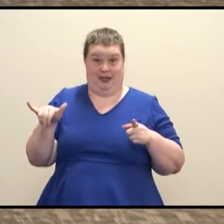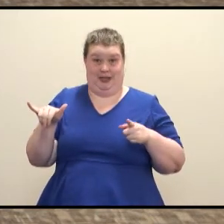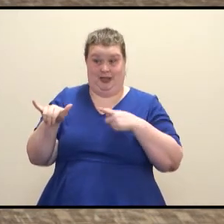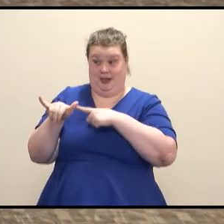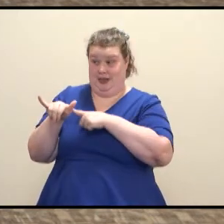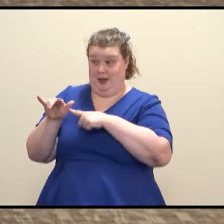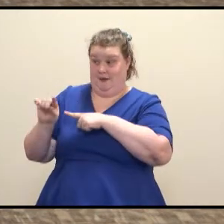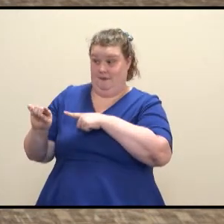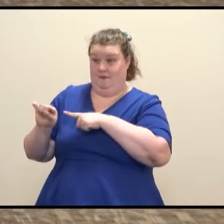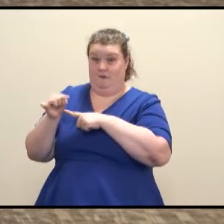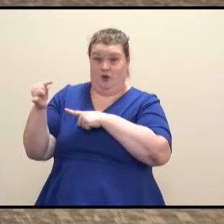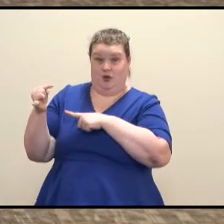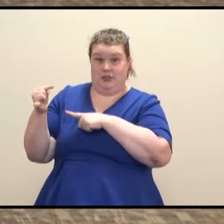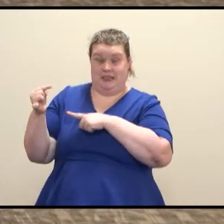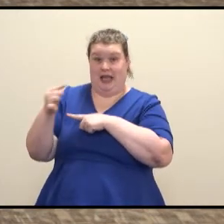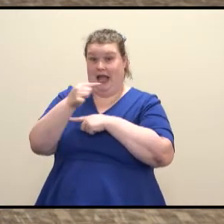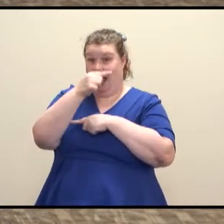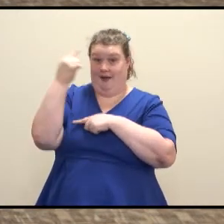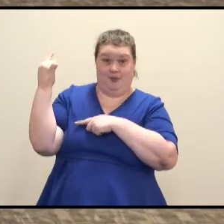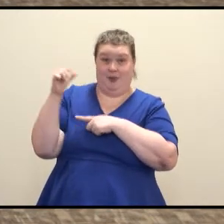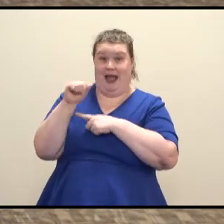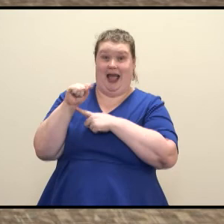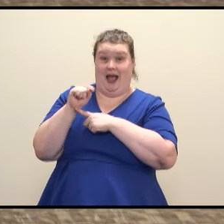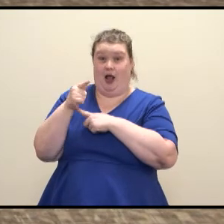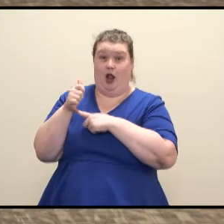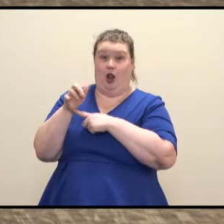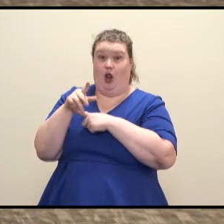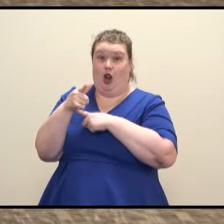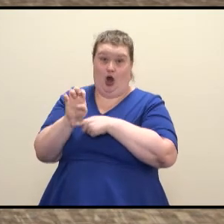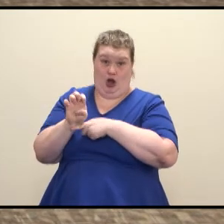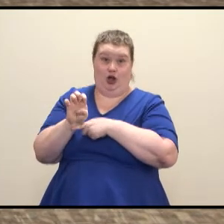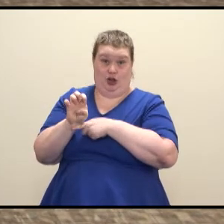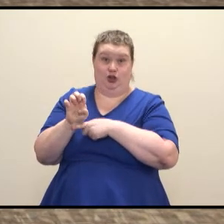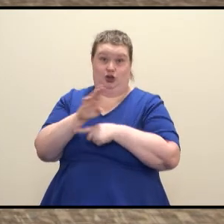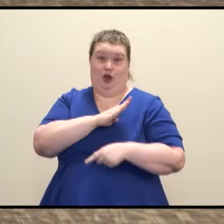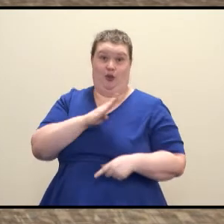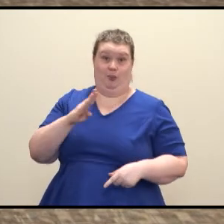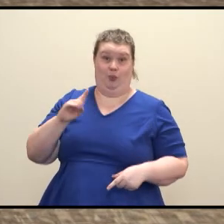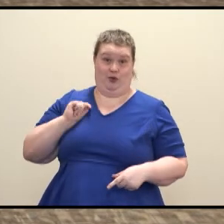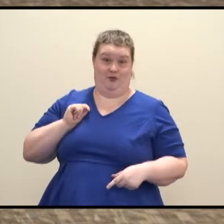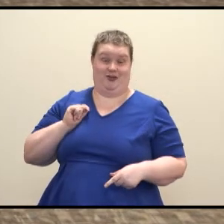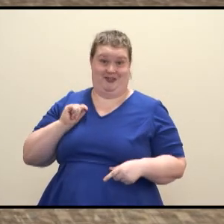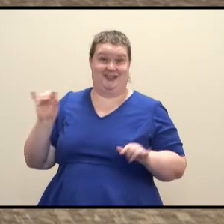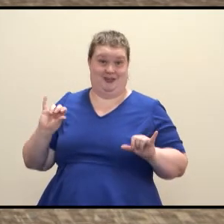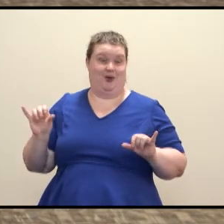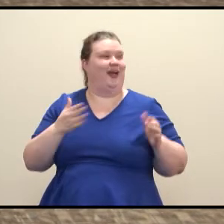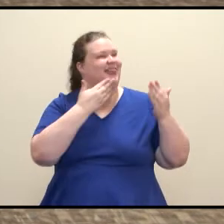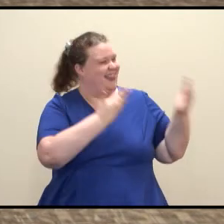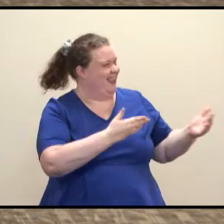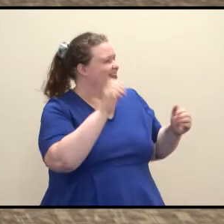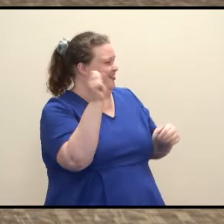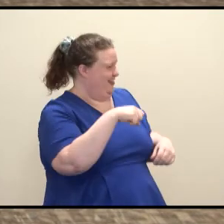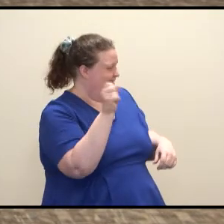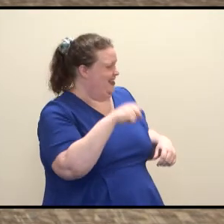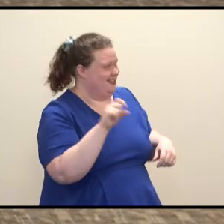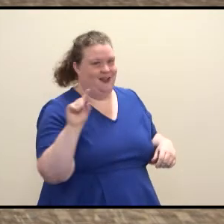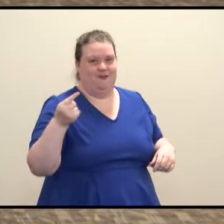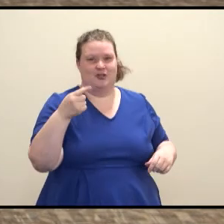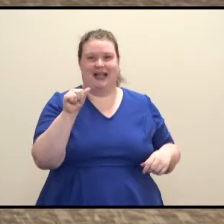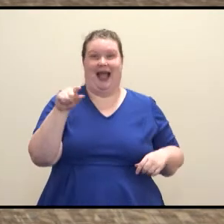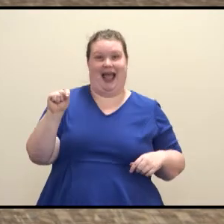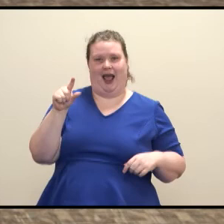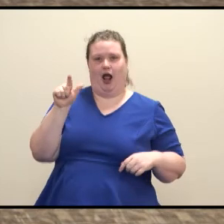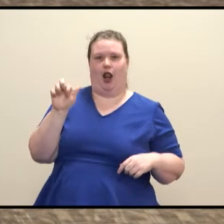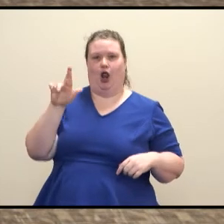the first African-American at-large trustee on the Waco ISD Board of Trustees as well. Thank you, Mr. Davis. Yes. First at